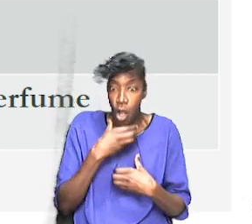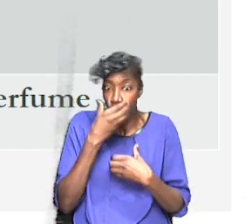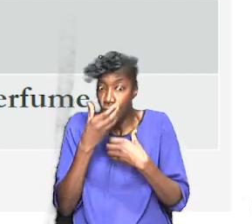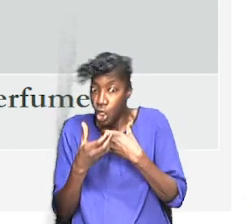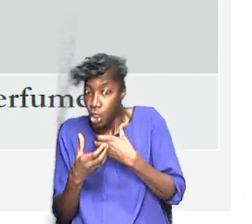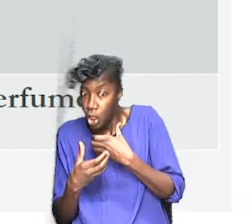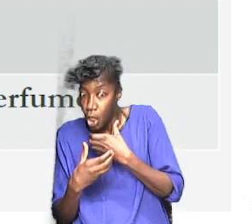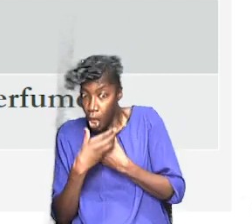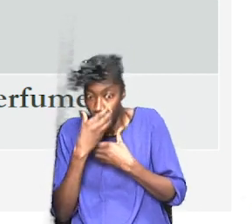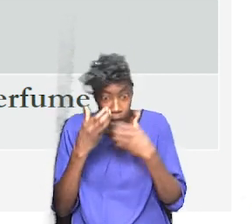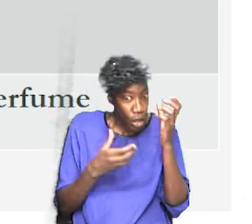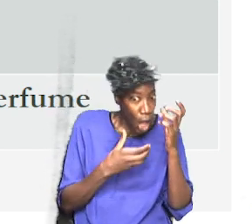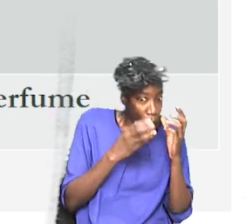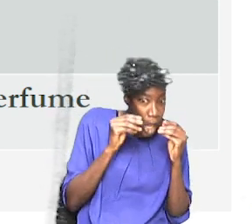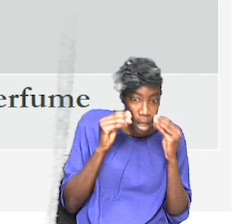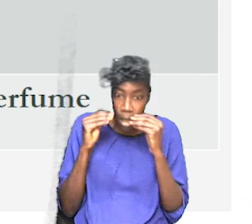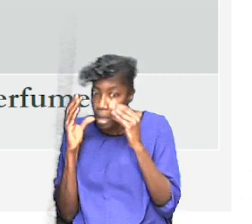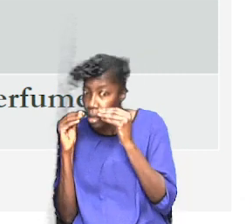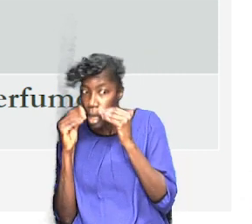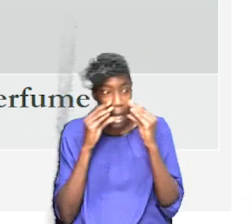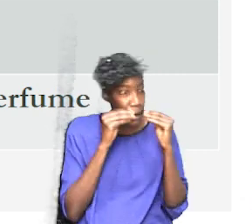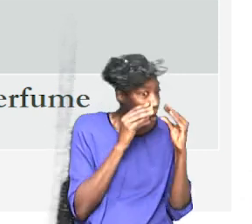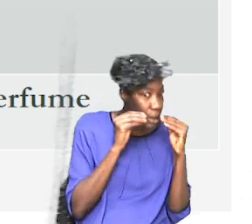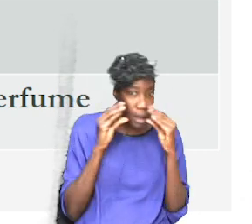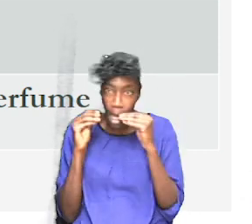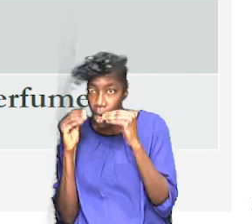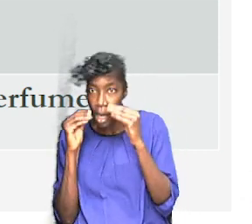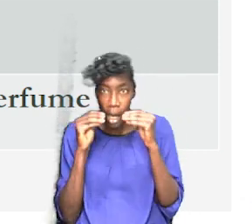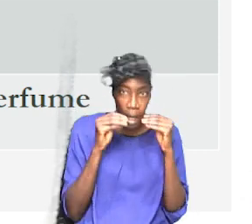not even named. This woman was a sinner. All right?